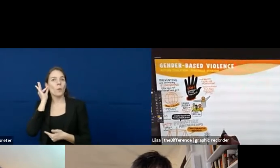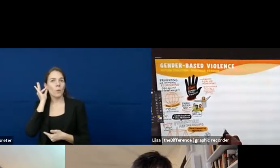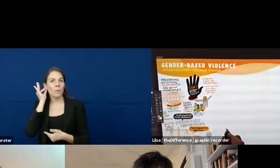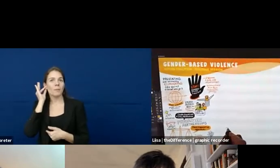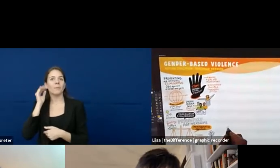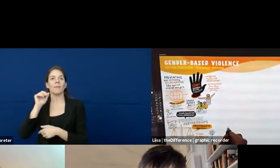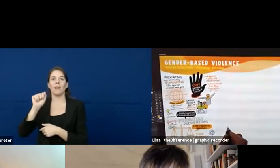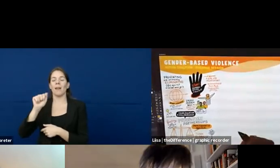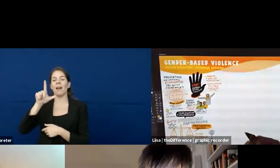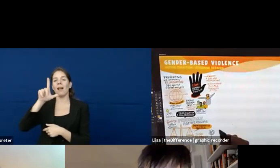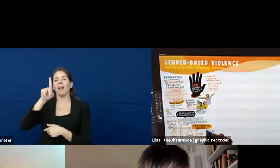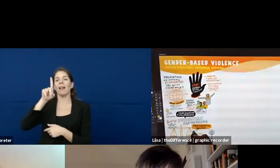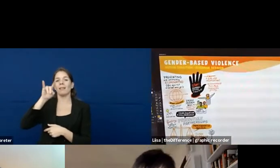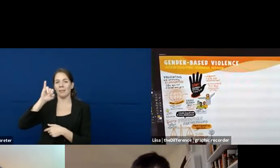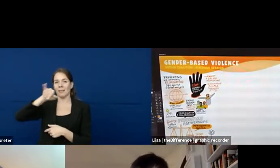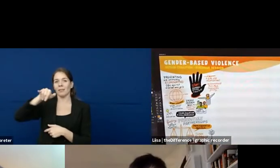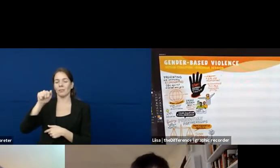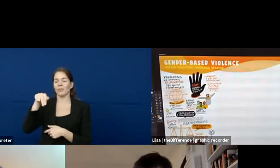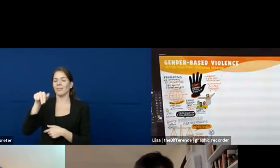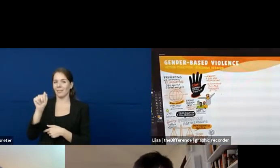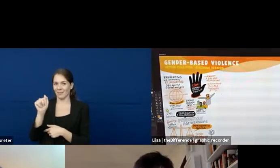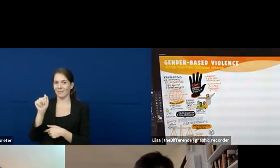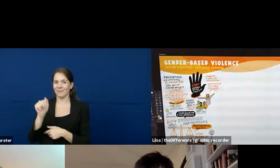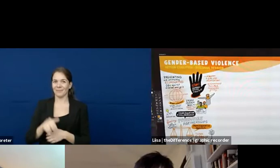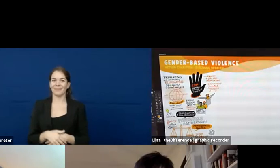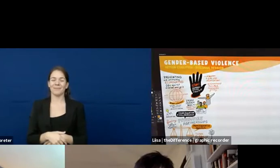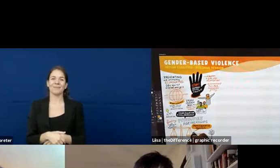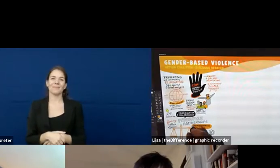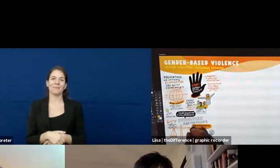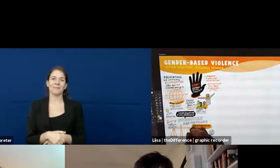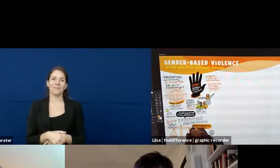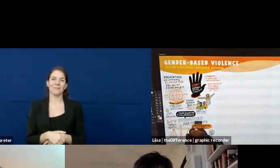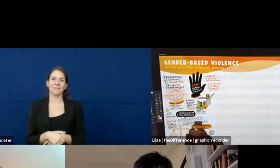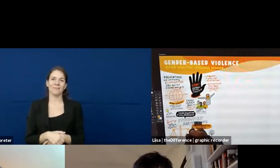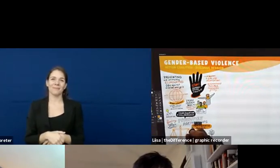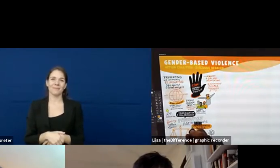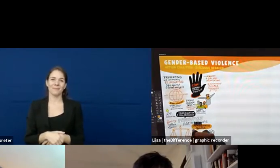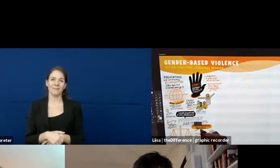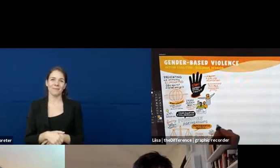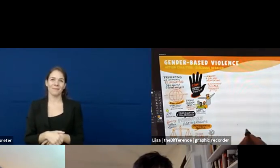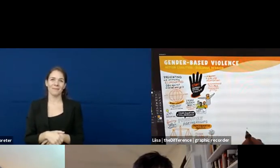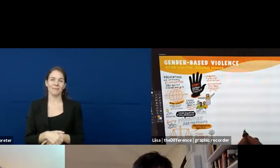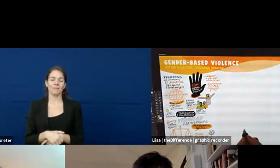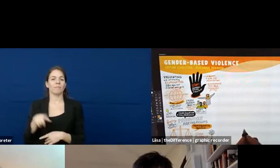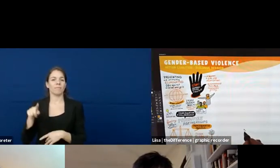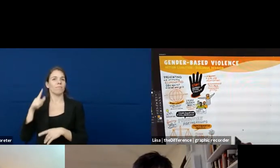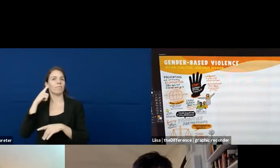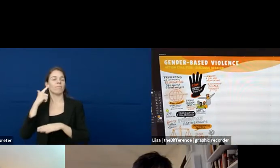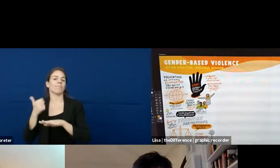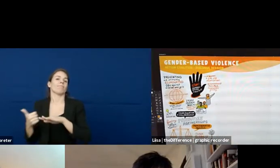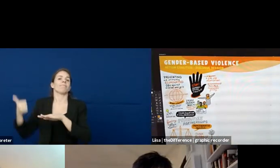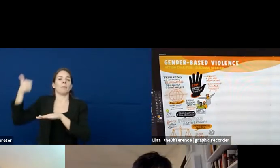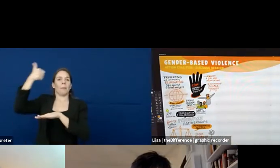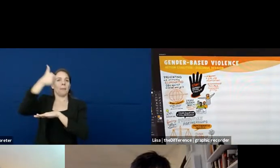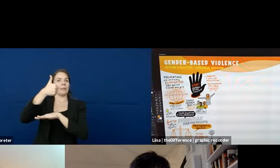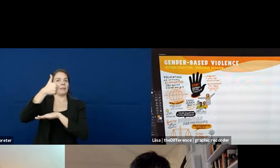UN Trust Fund to End Violence Against Women and Girls, and who has also worked with us to finalize this